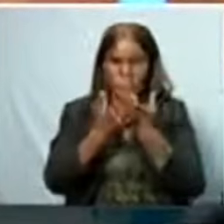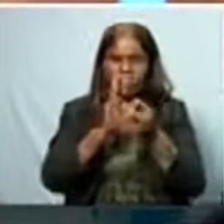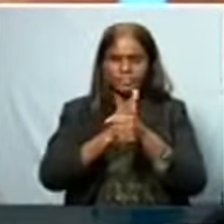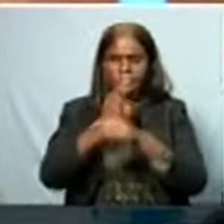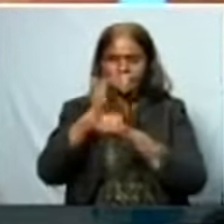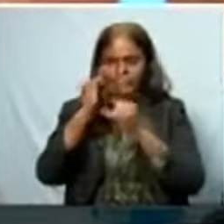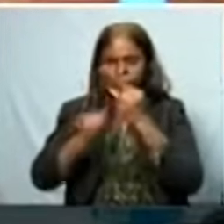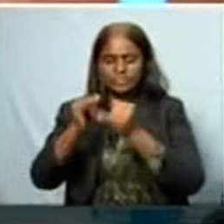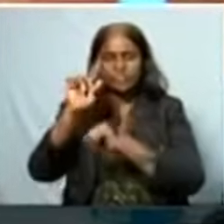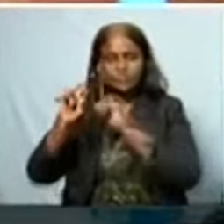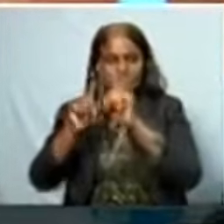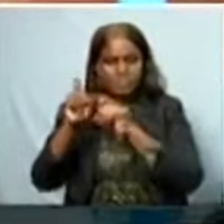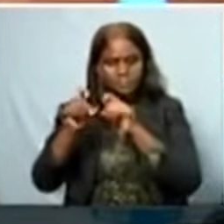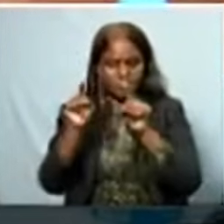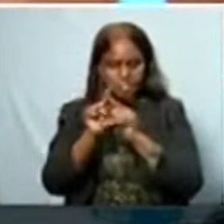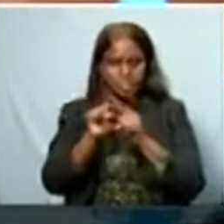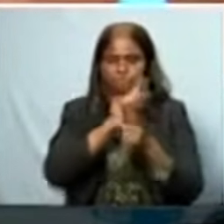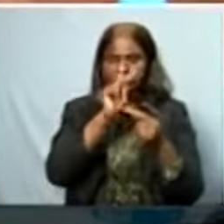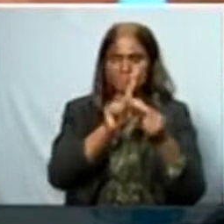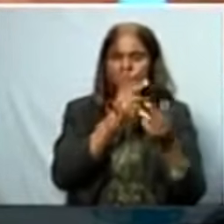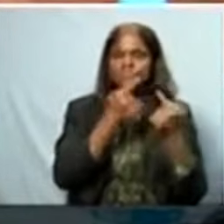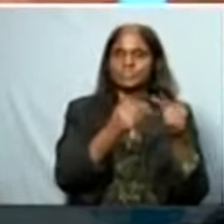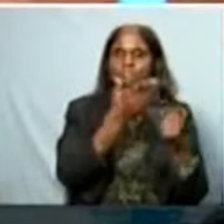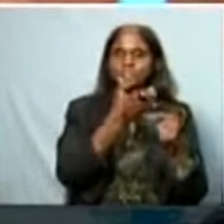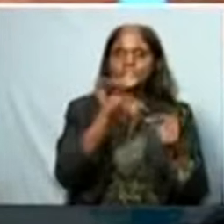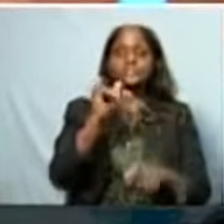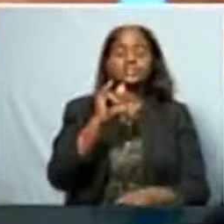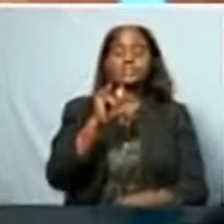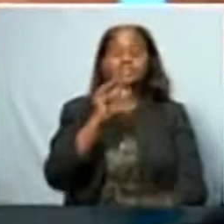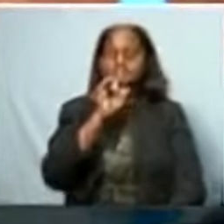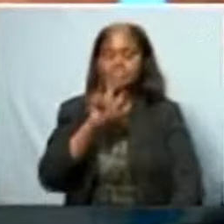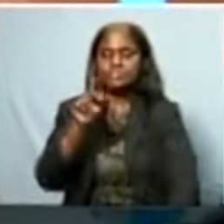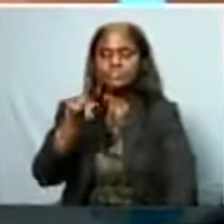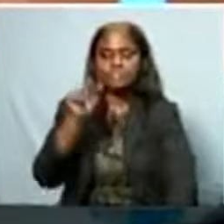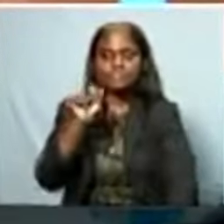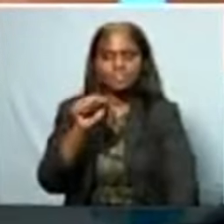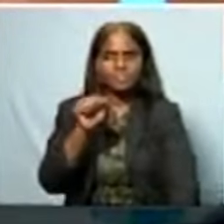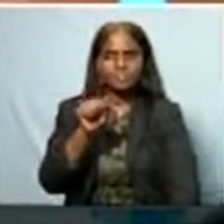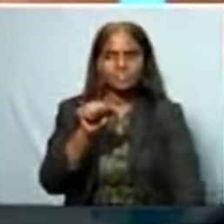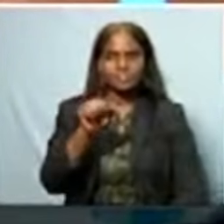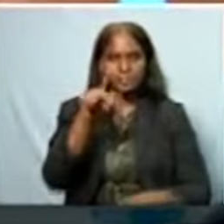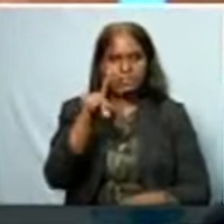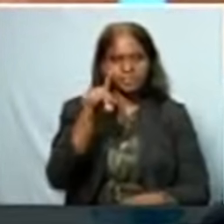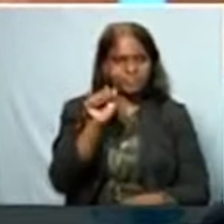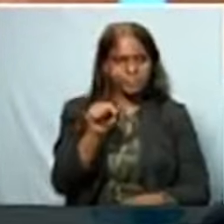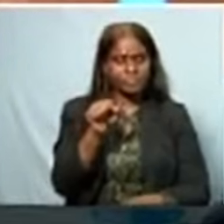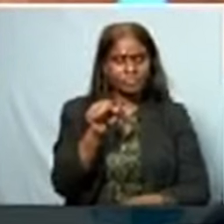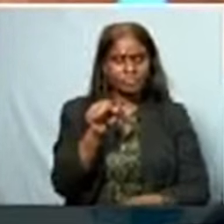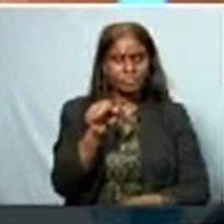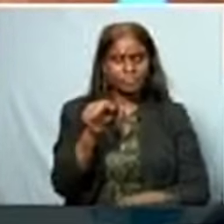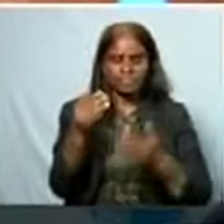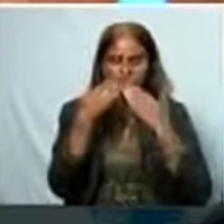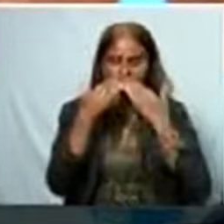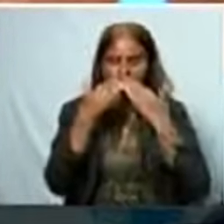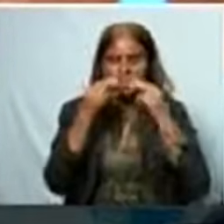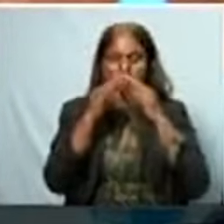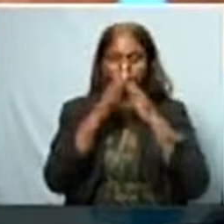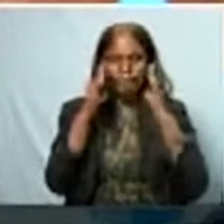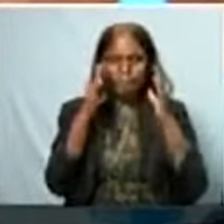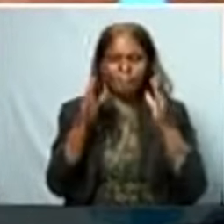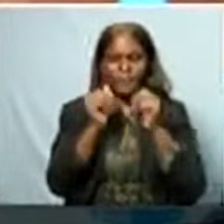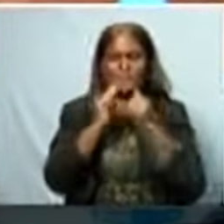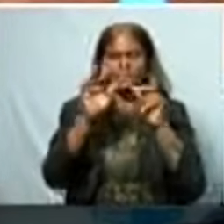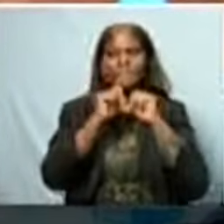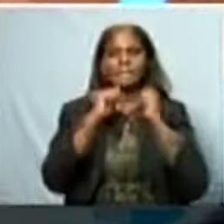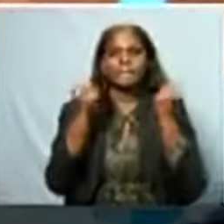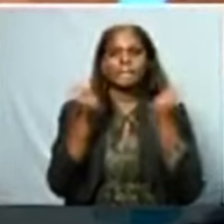questioning, as it were. Yeah. So PS, thank you so much with your